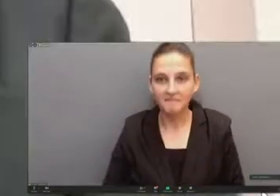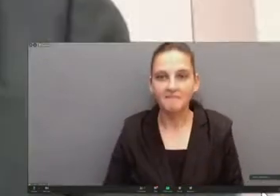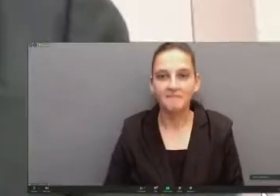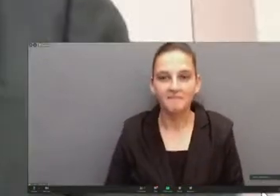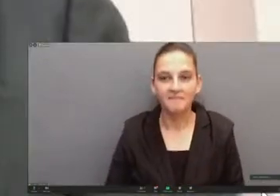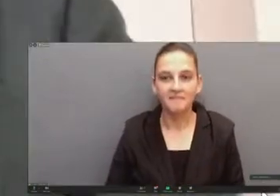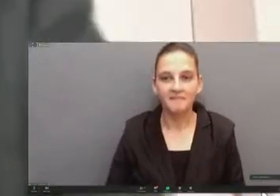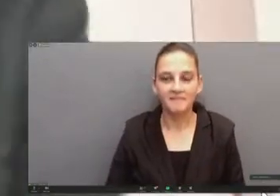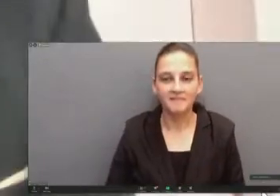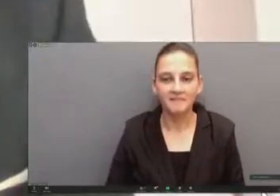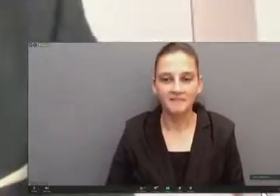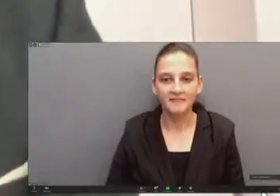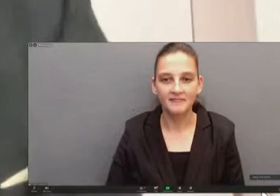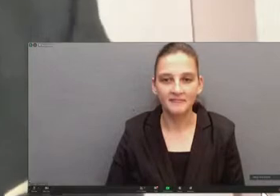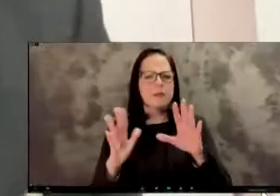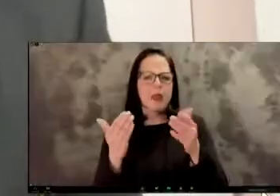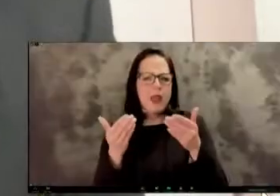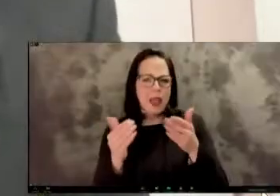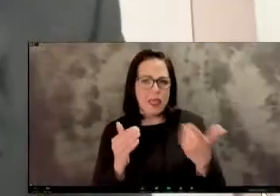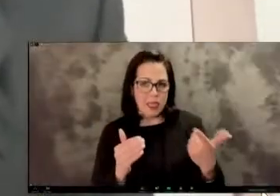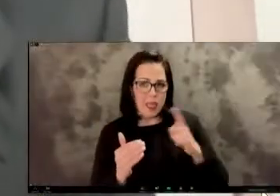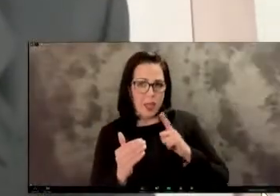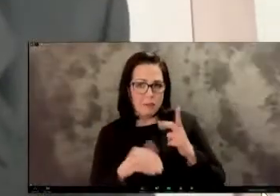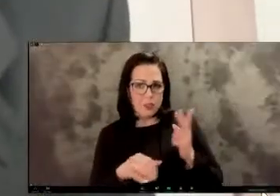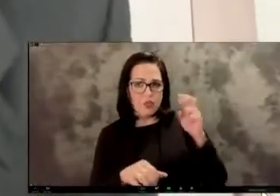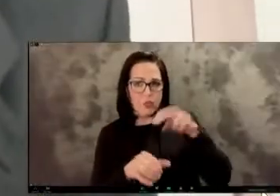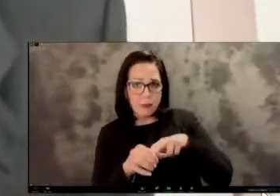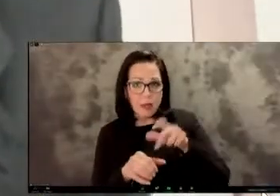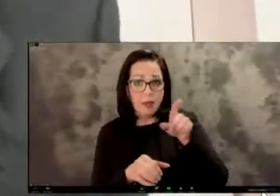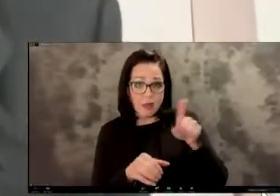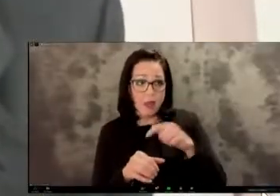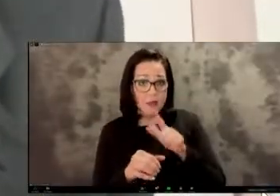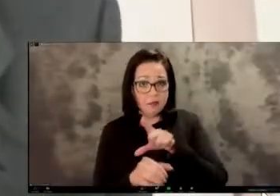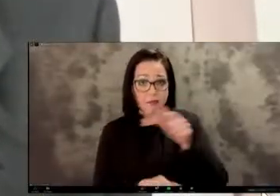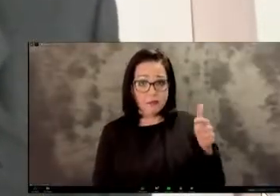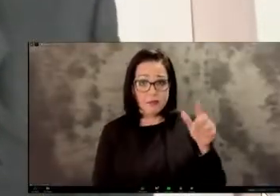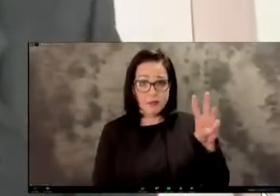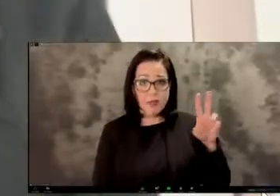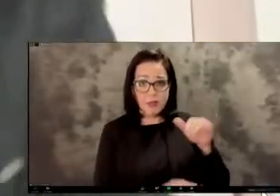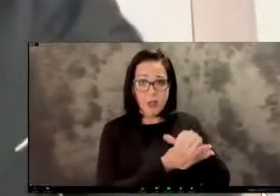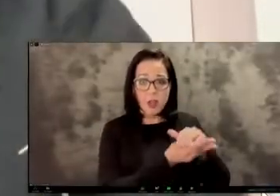Let me jump in and then let Dr. Wong speak to it.